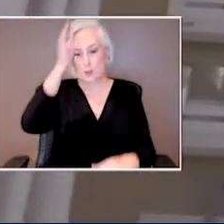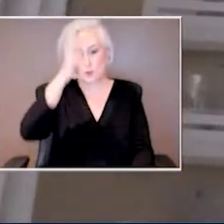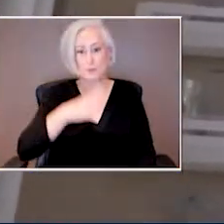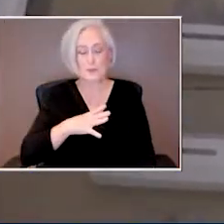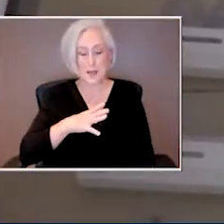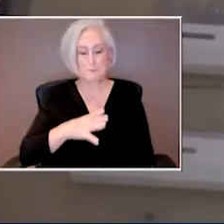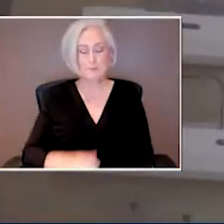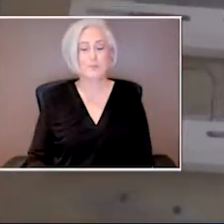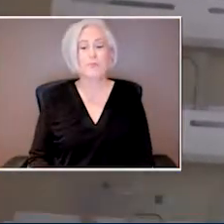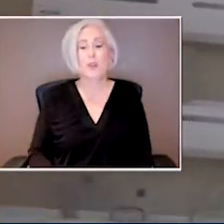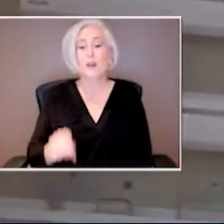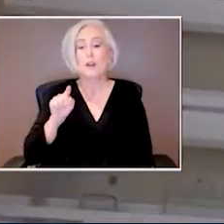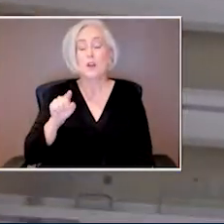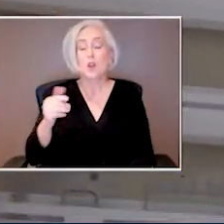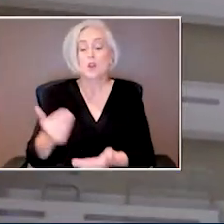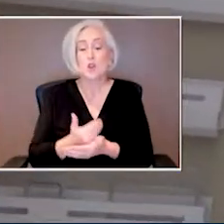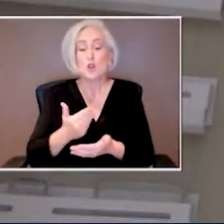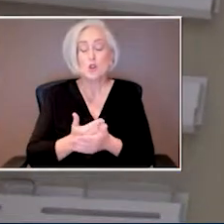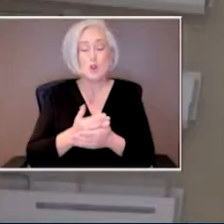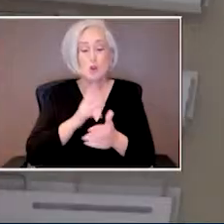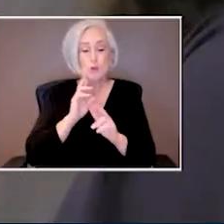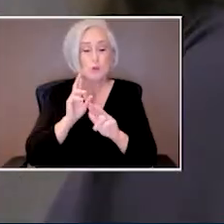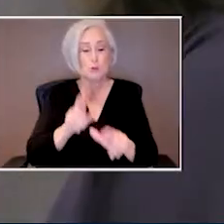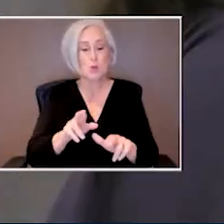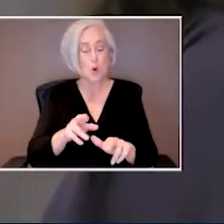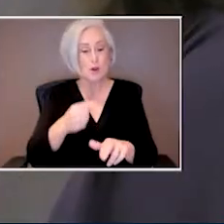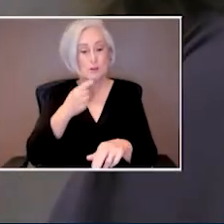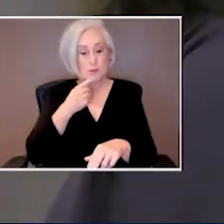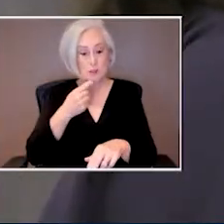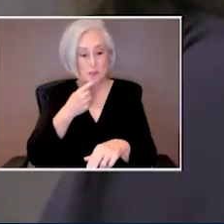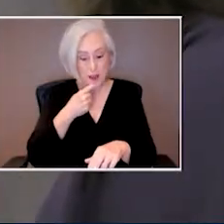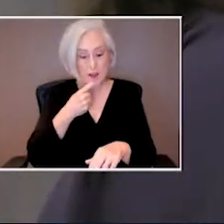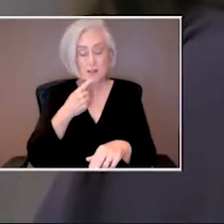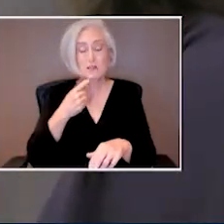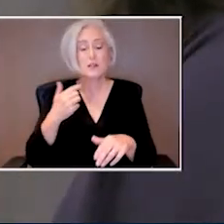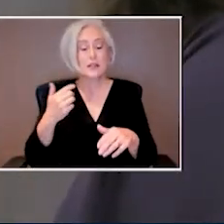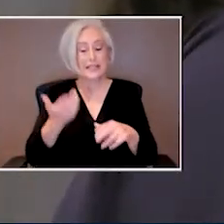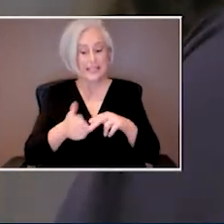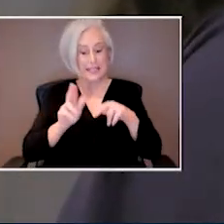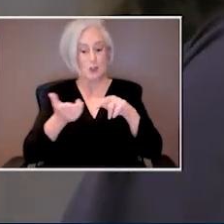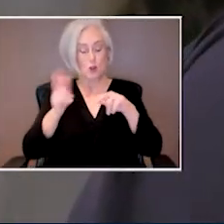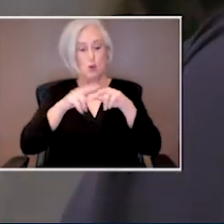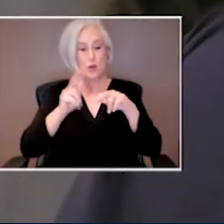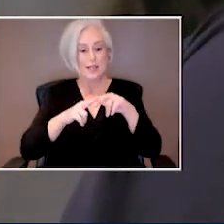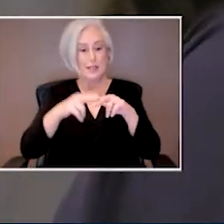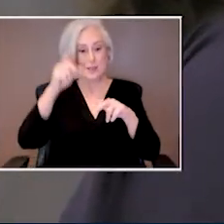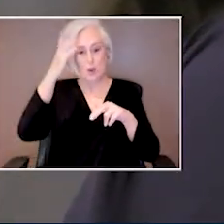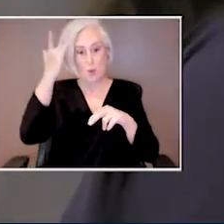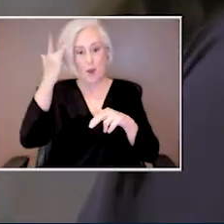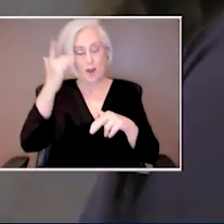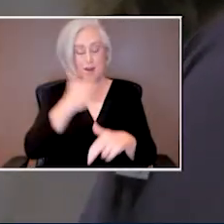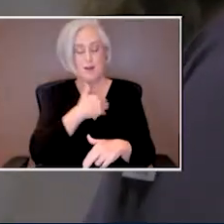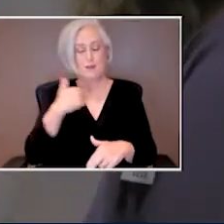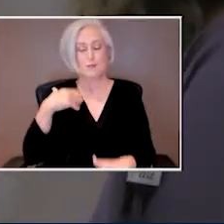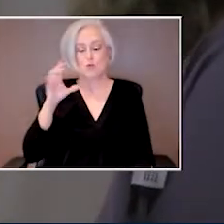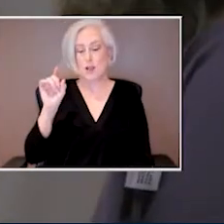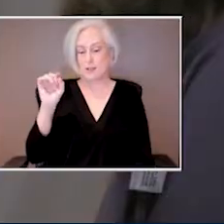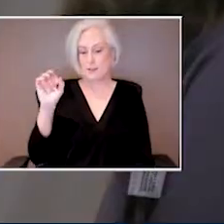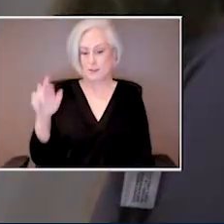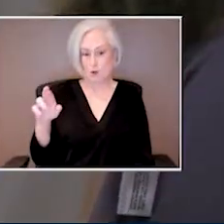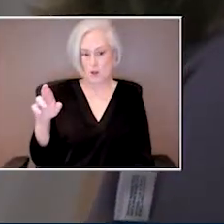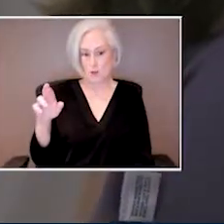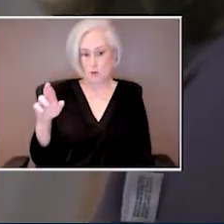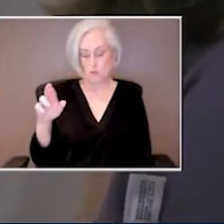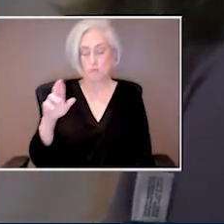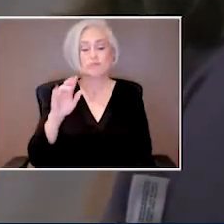This new report says the rising rate of cancer in young women is mostly due to breast cancer. And while that is concerning, the good